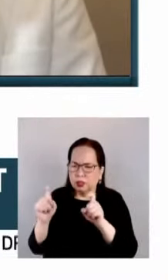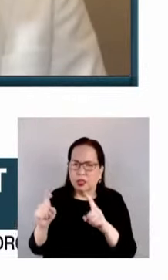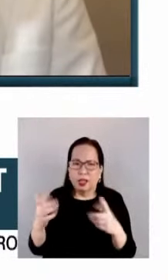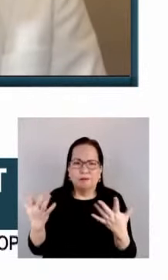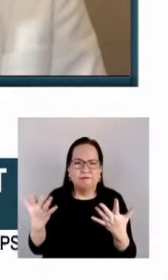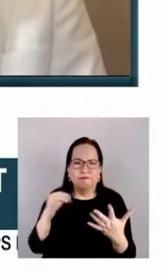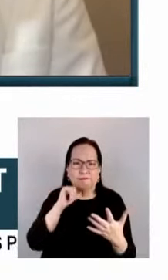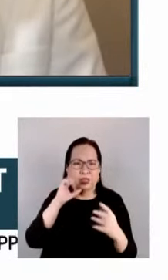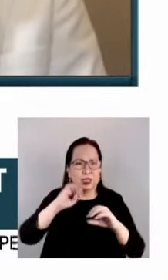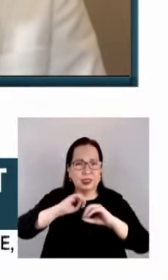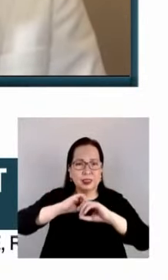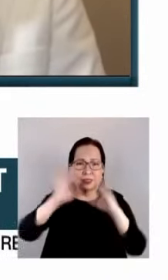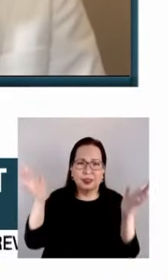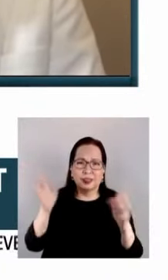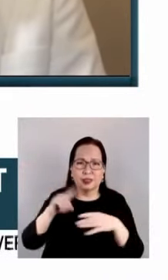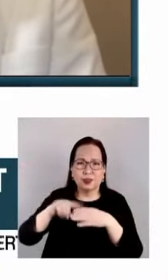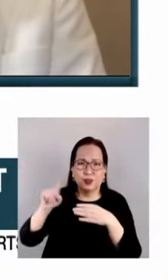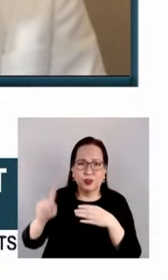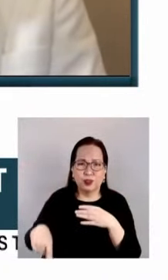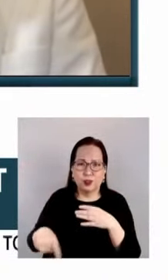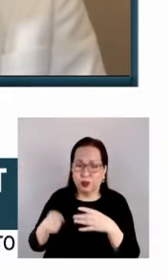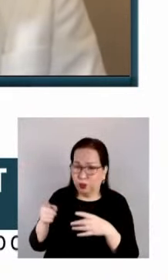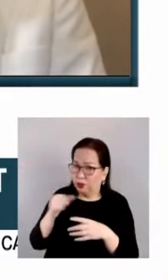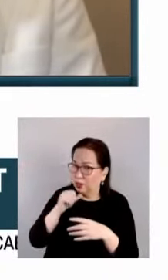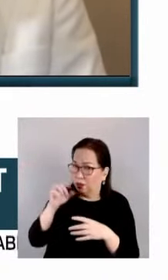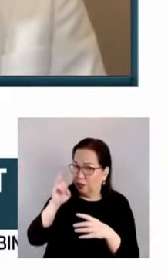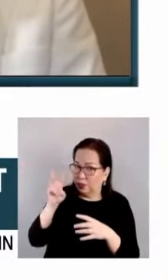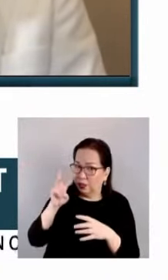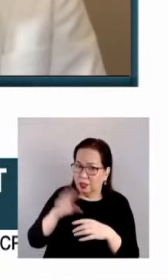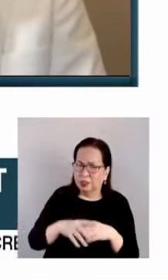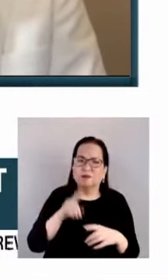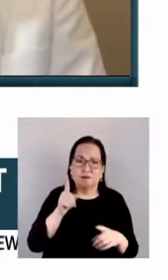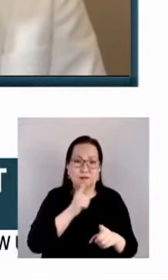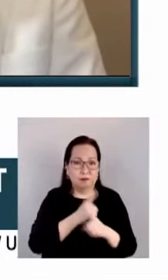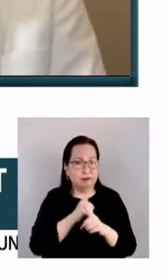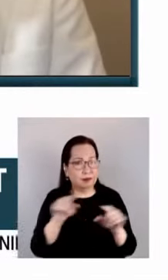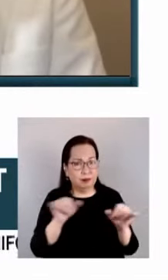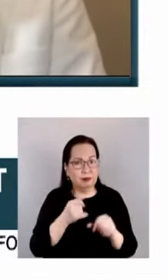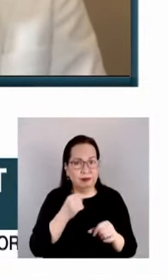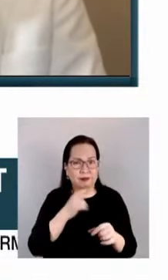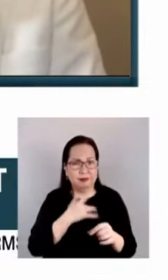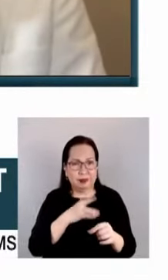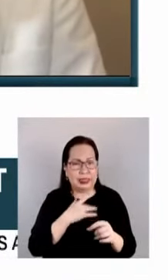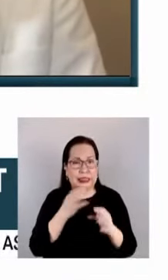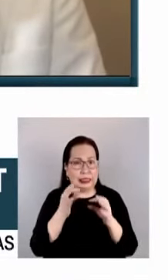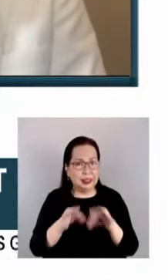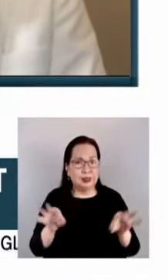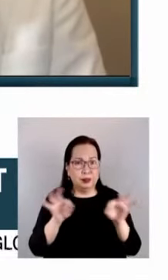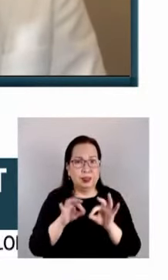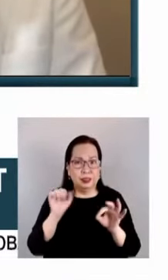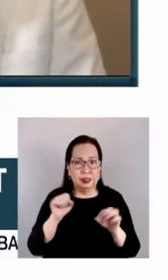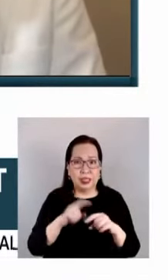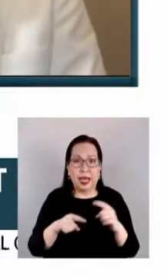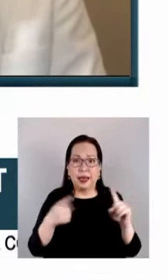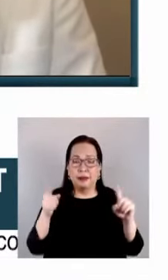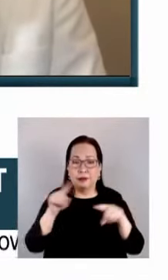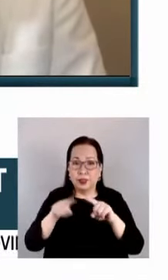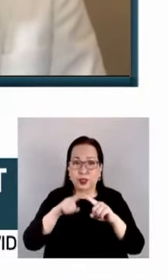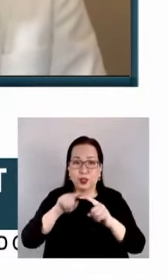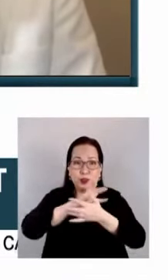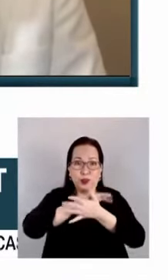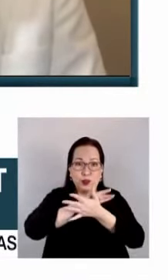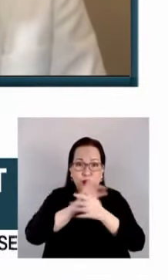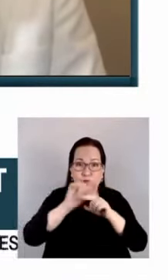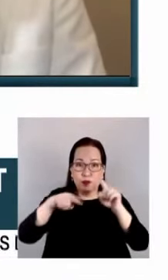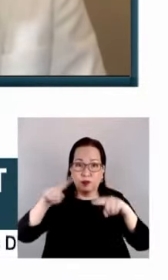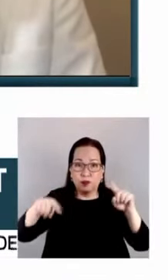you, doctor? Yes, very important, Carmina, because like now, there are variants of concern, some variants that